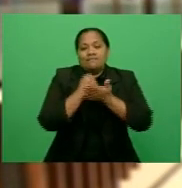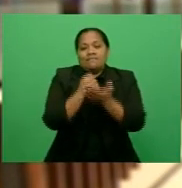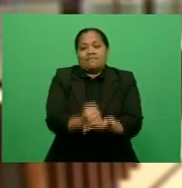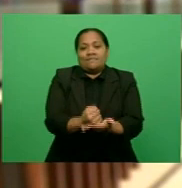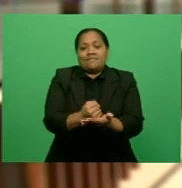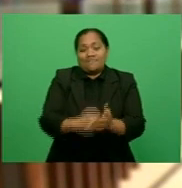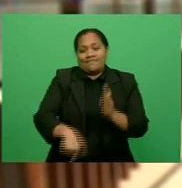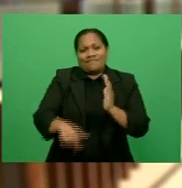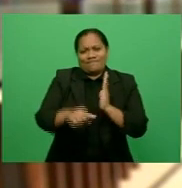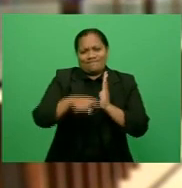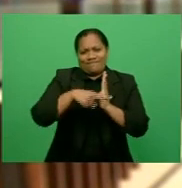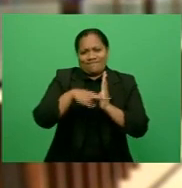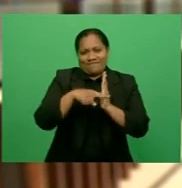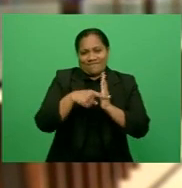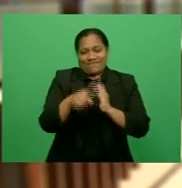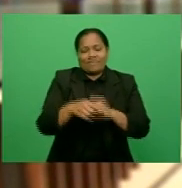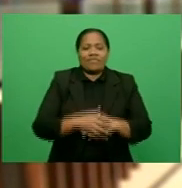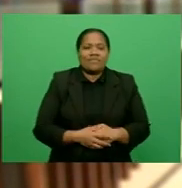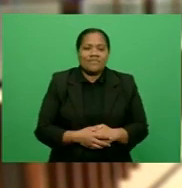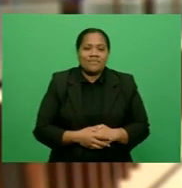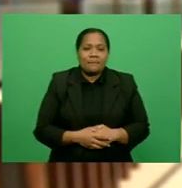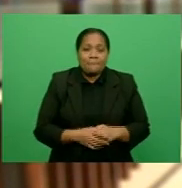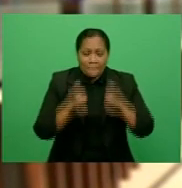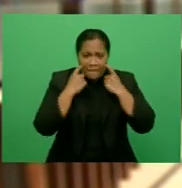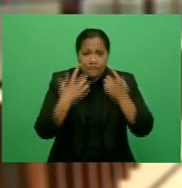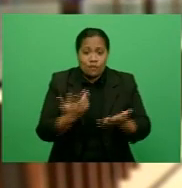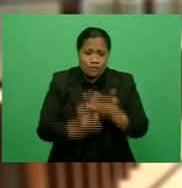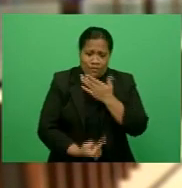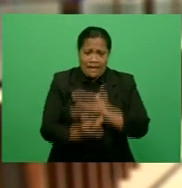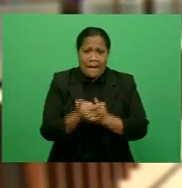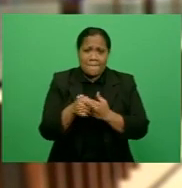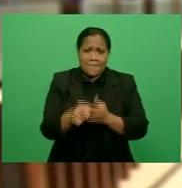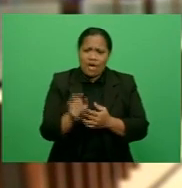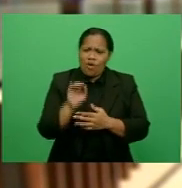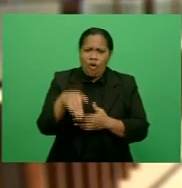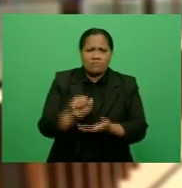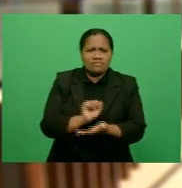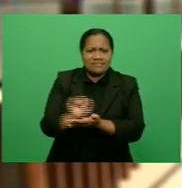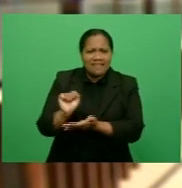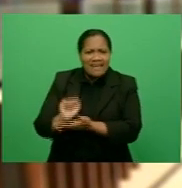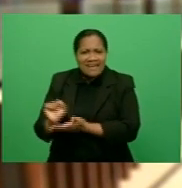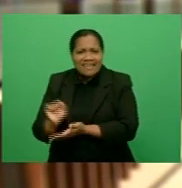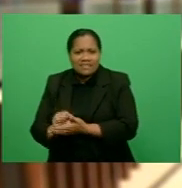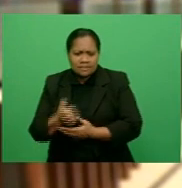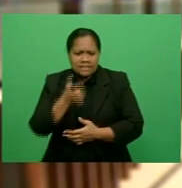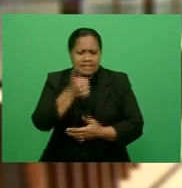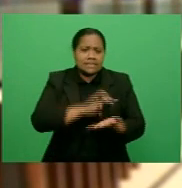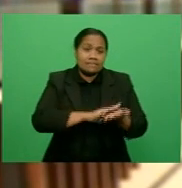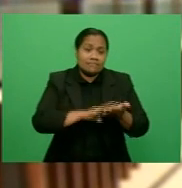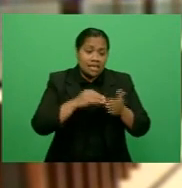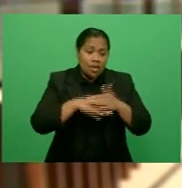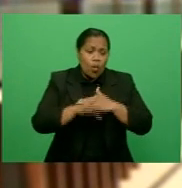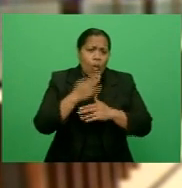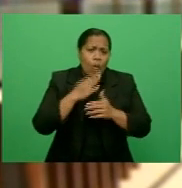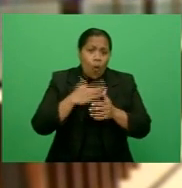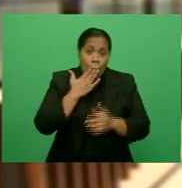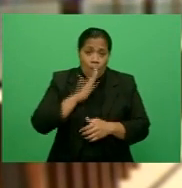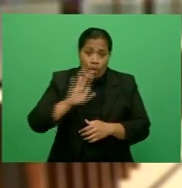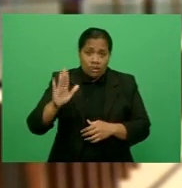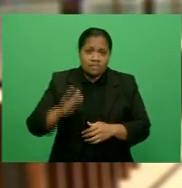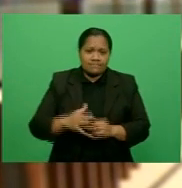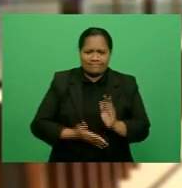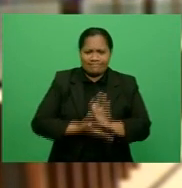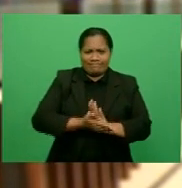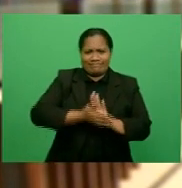positive U.S. economic data, showing that existing home sales surged to 6 million in August, the highest level in